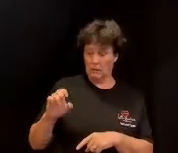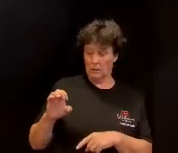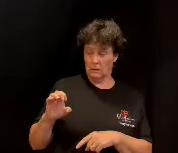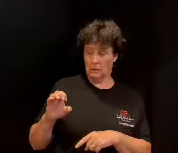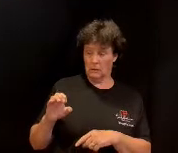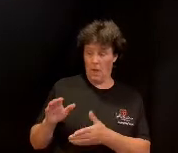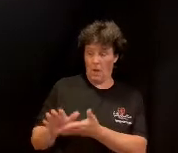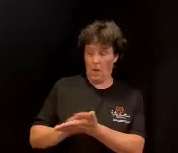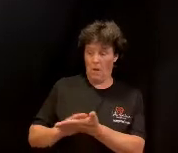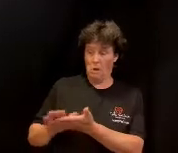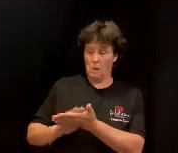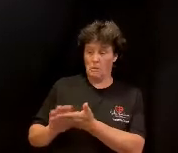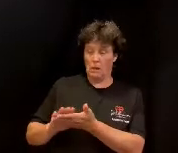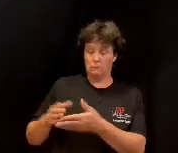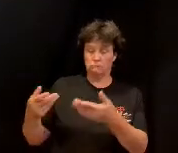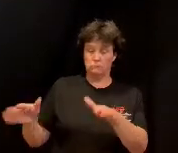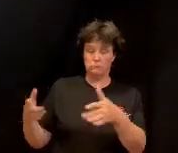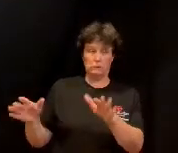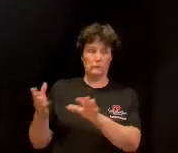this,